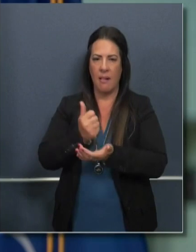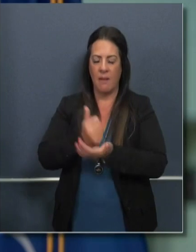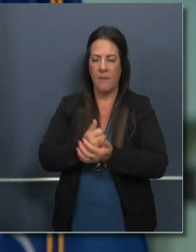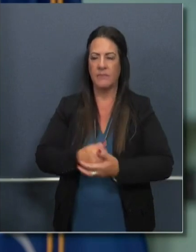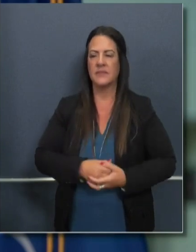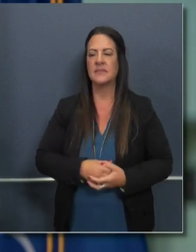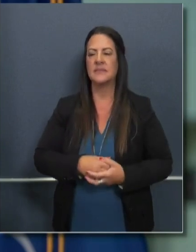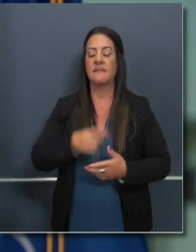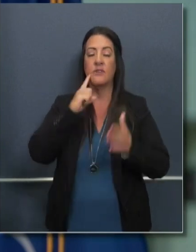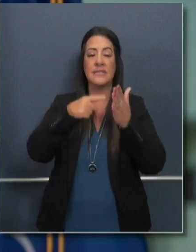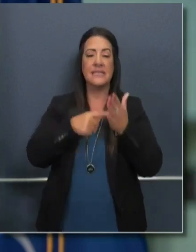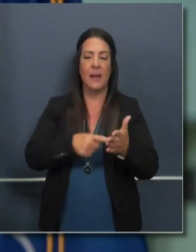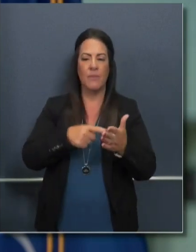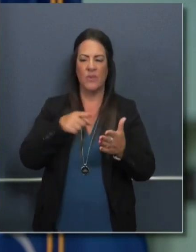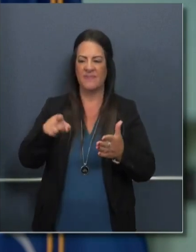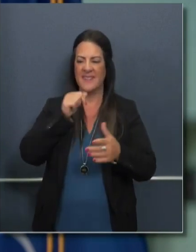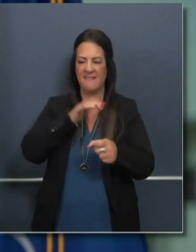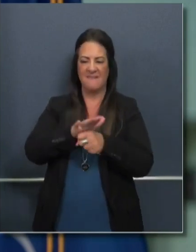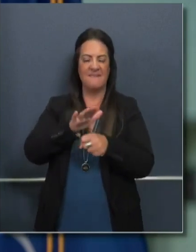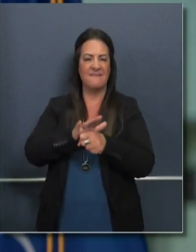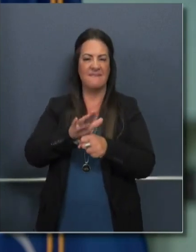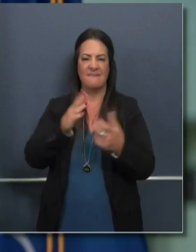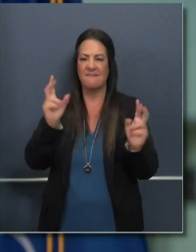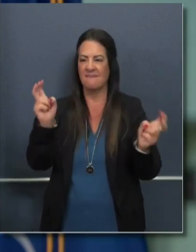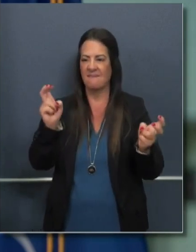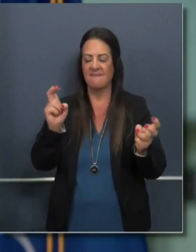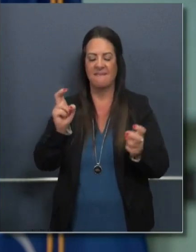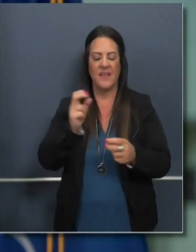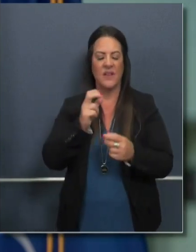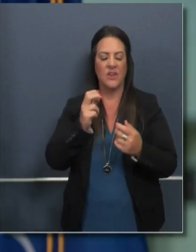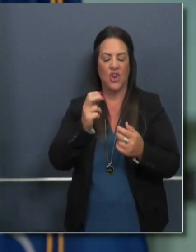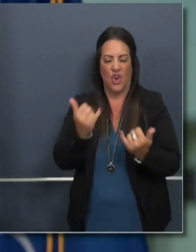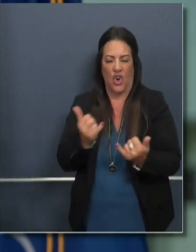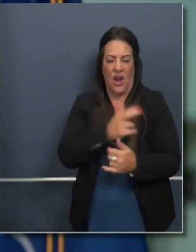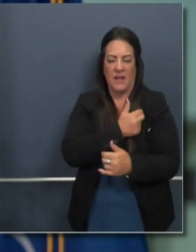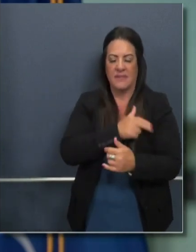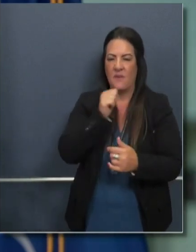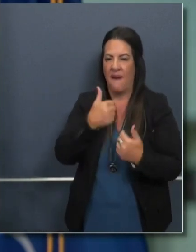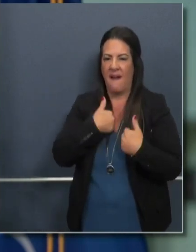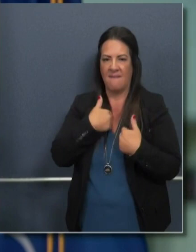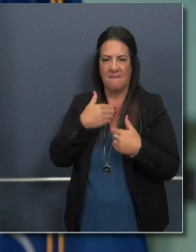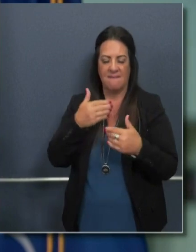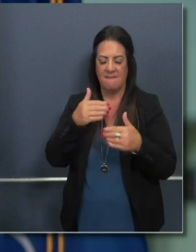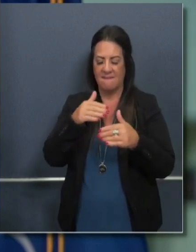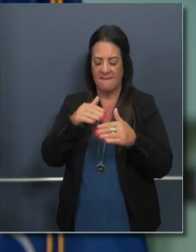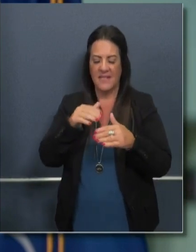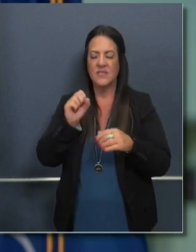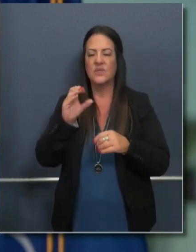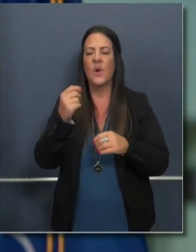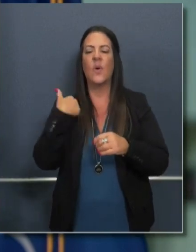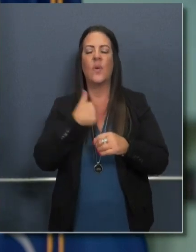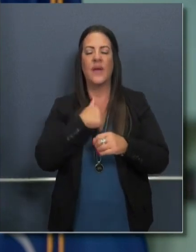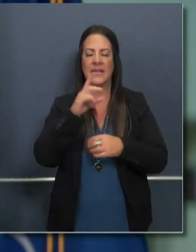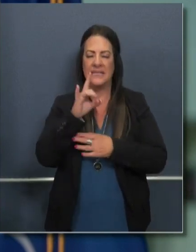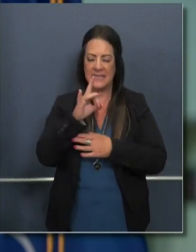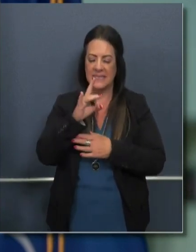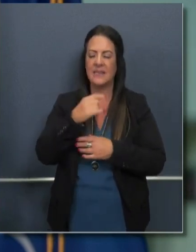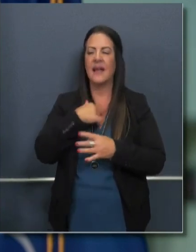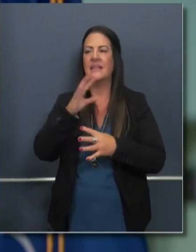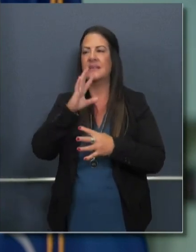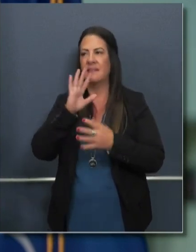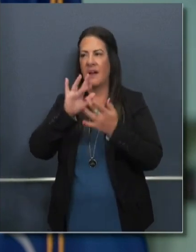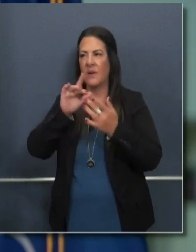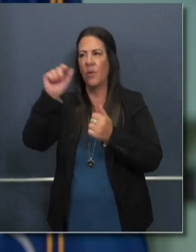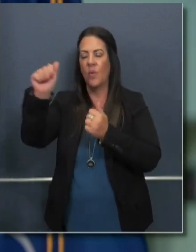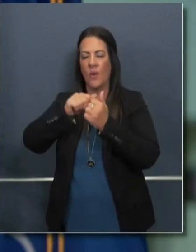medical stations. We brought in experts from the state of California. I talked to Vice President Pence, who was generous enough to